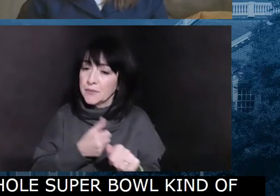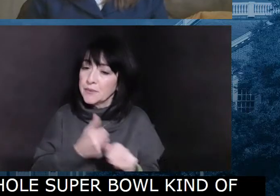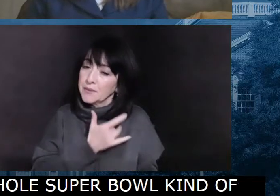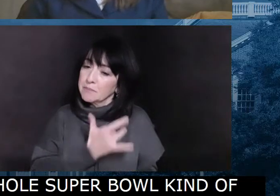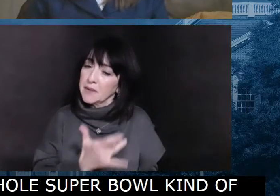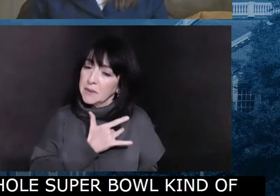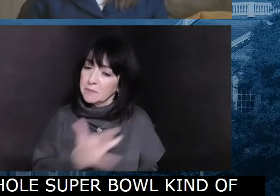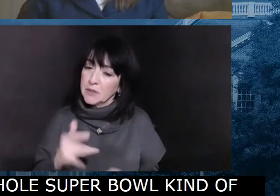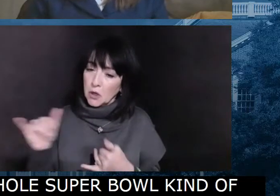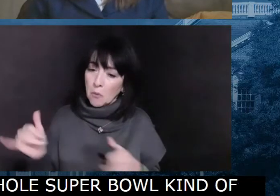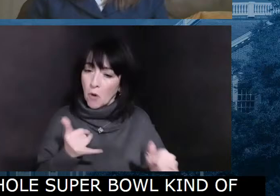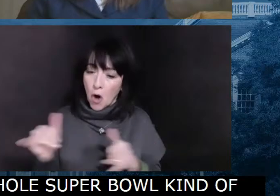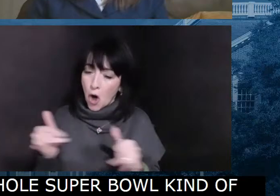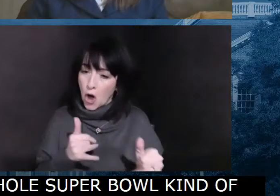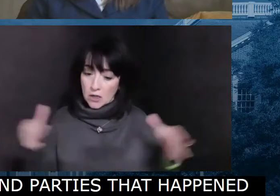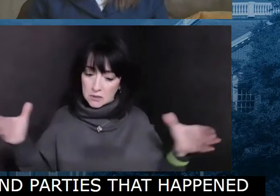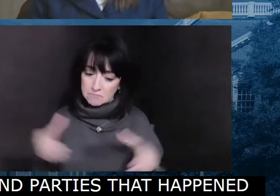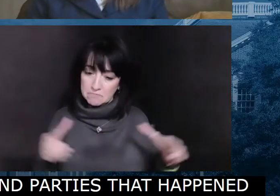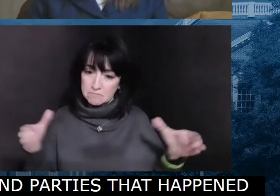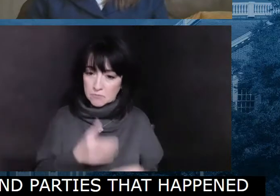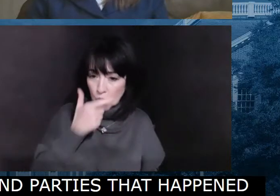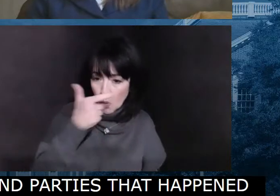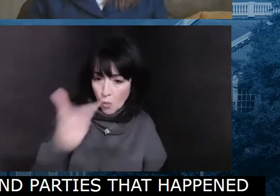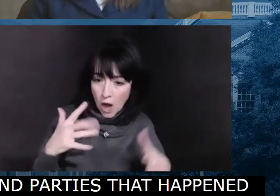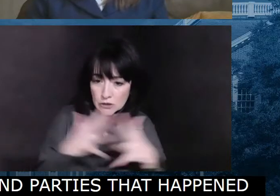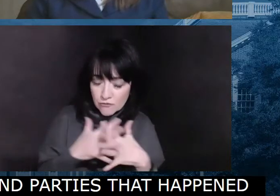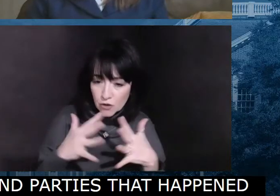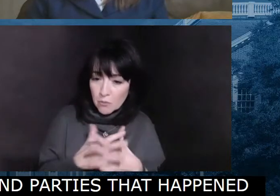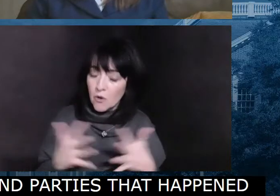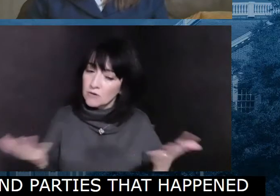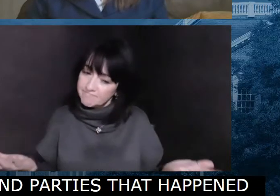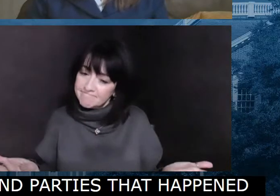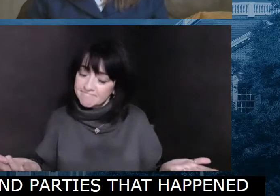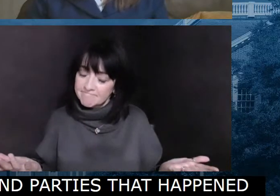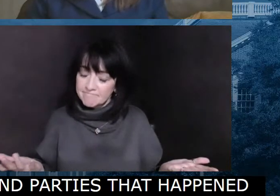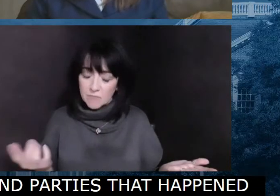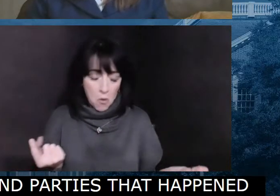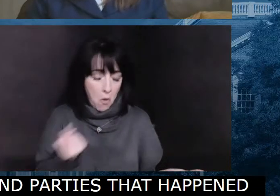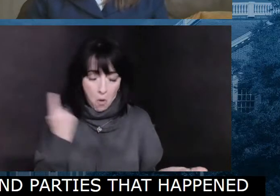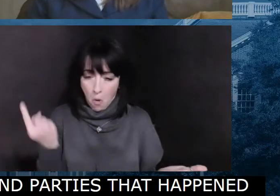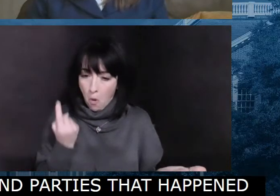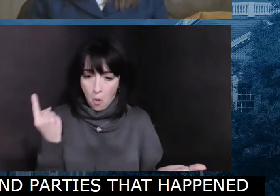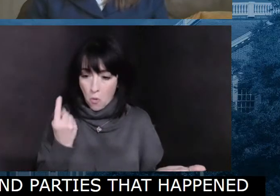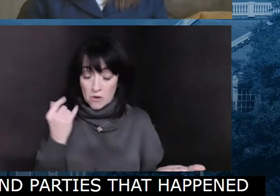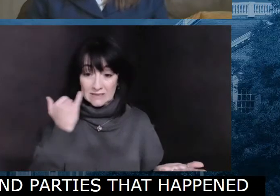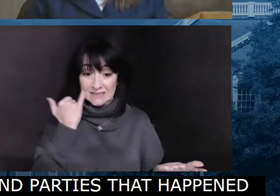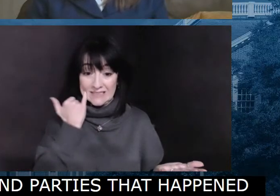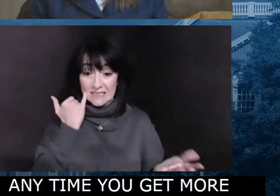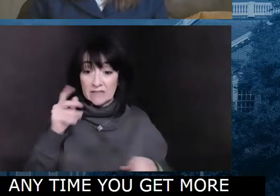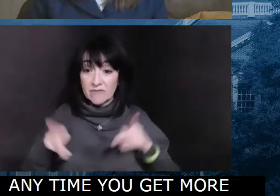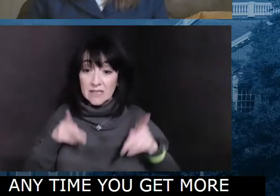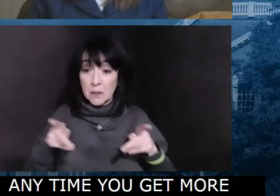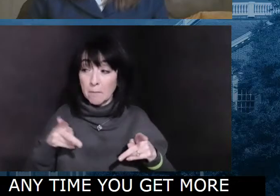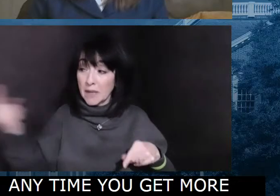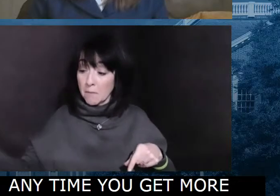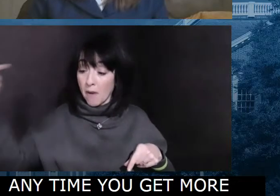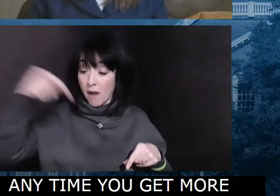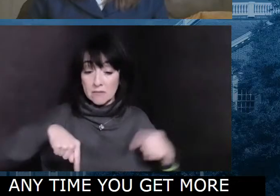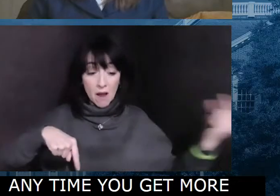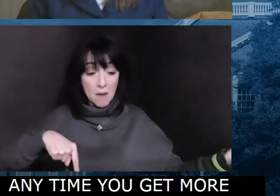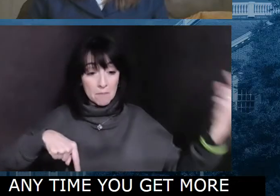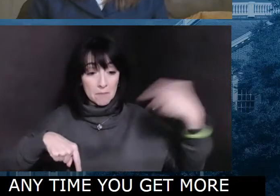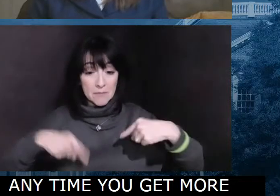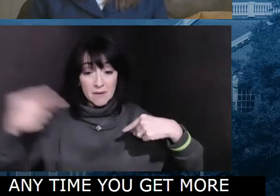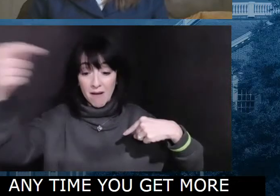was a concern. Anytime you got more than one household interacting together, you